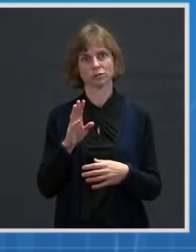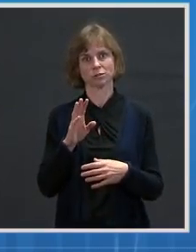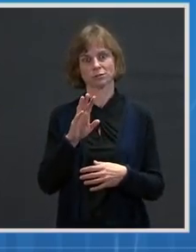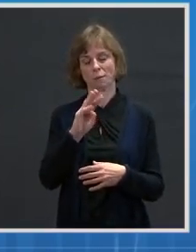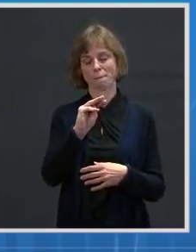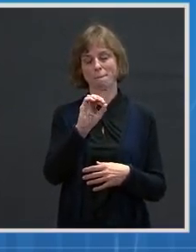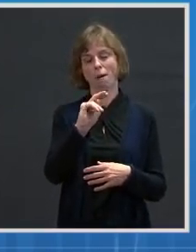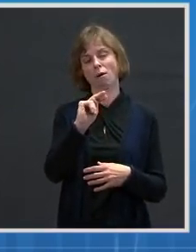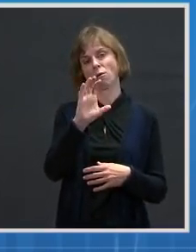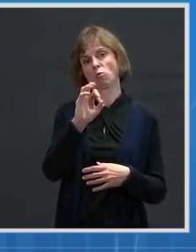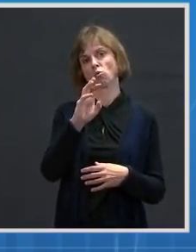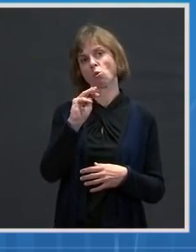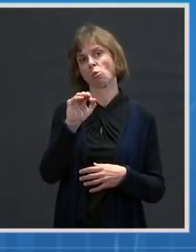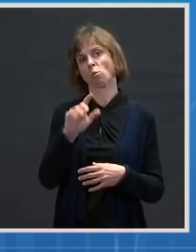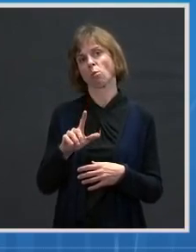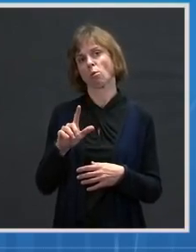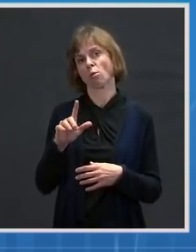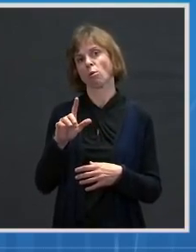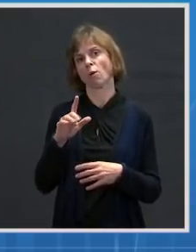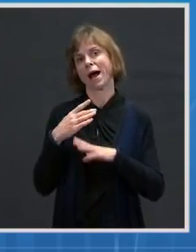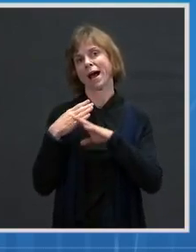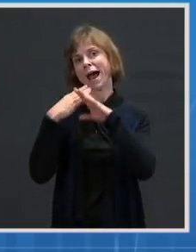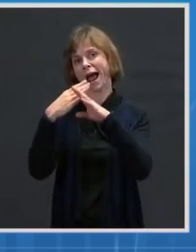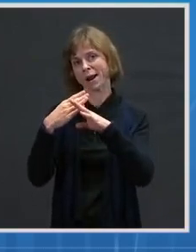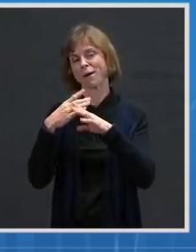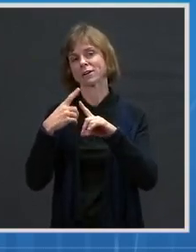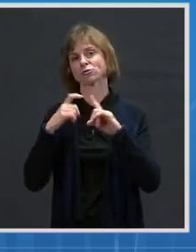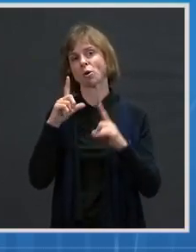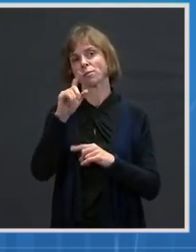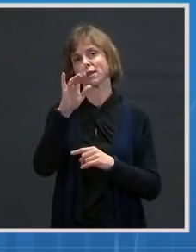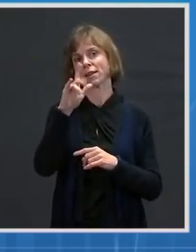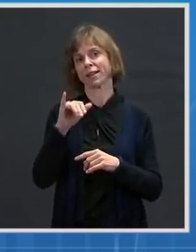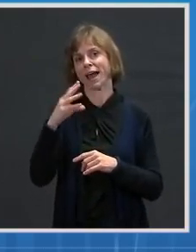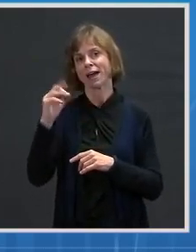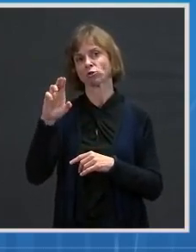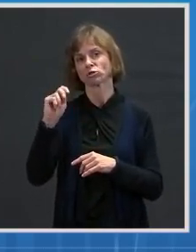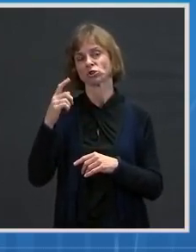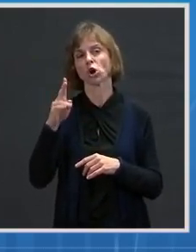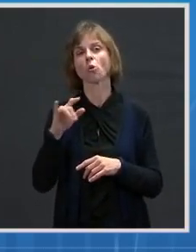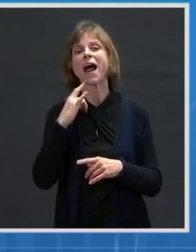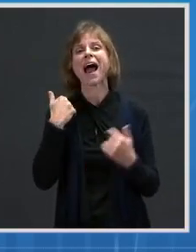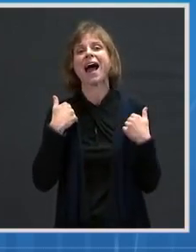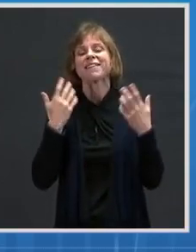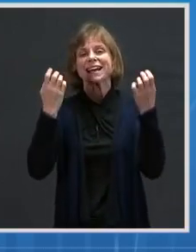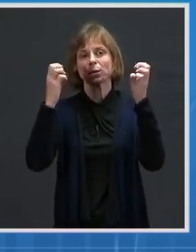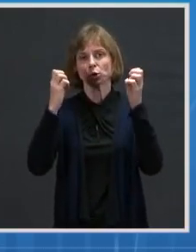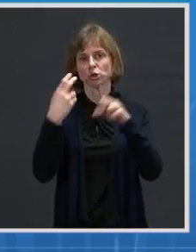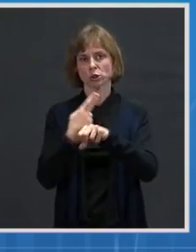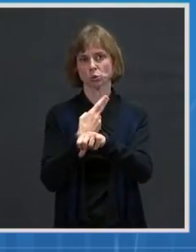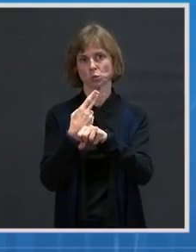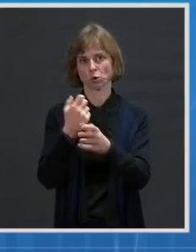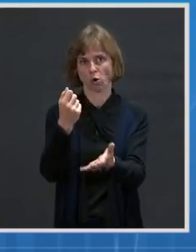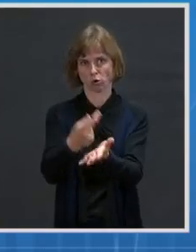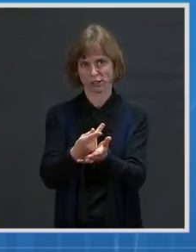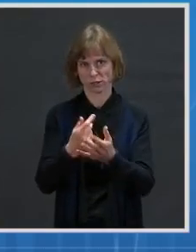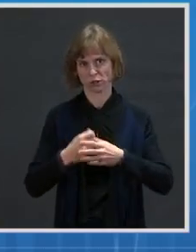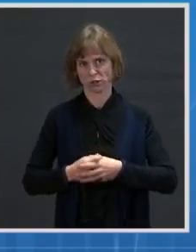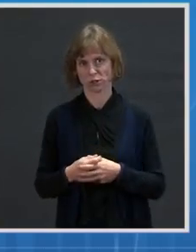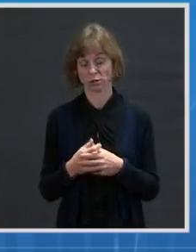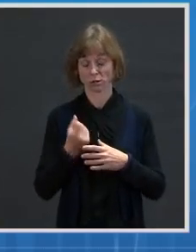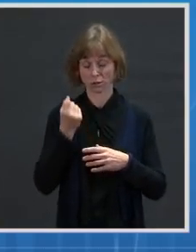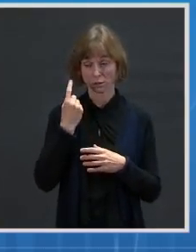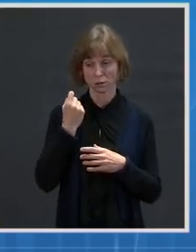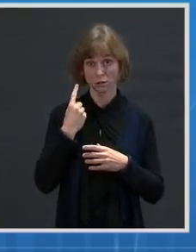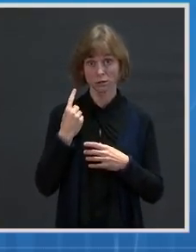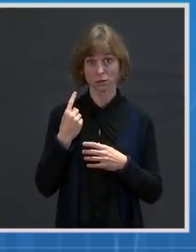Lilly and from Regeneron, have received emergency use authorization. Here again, the earlier